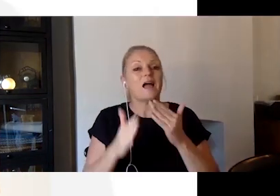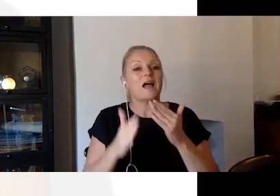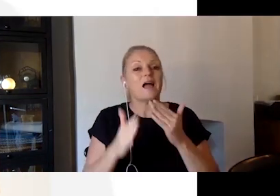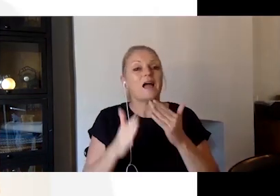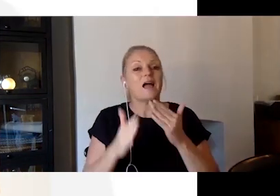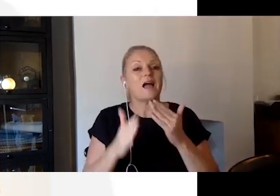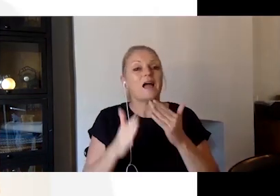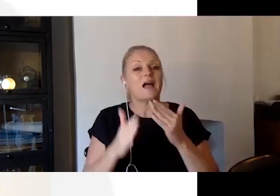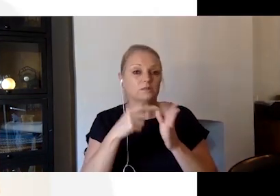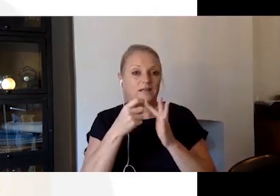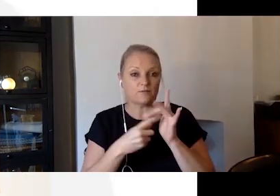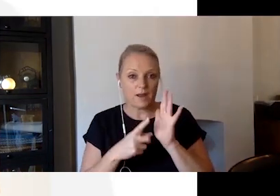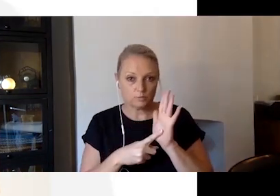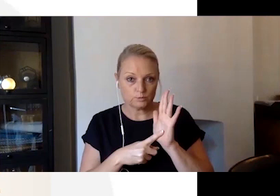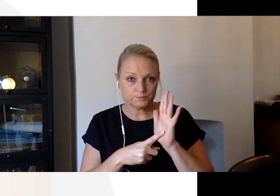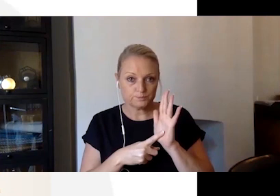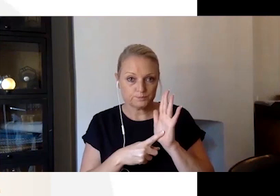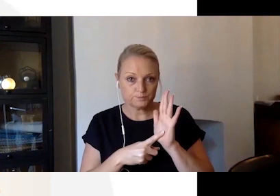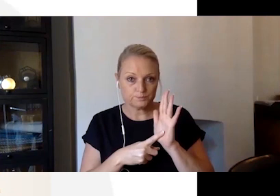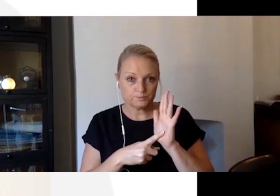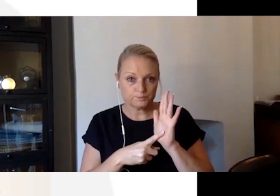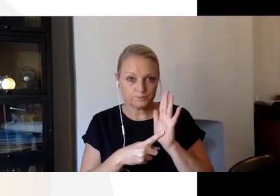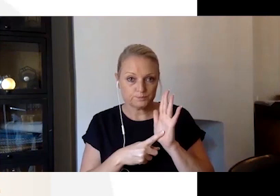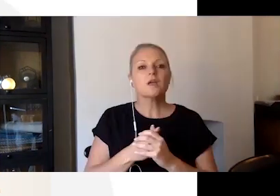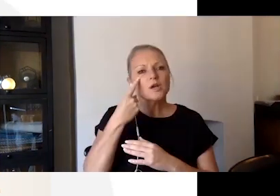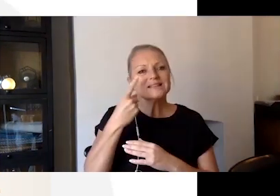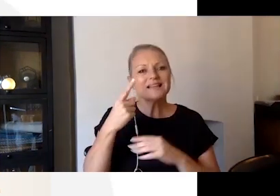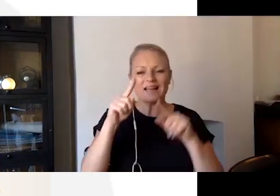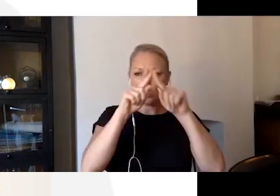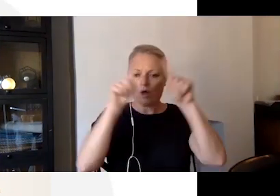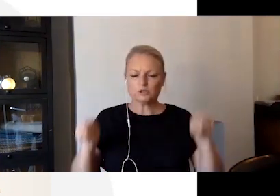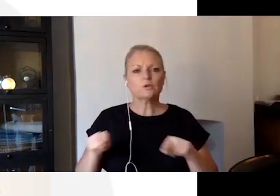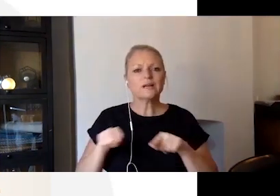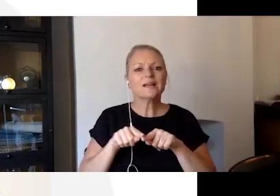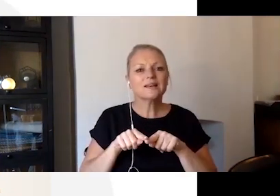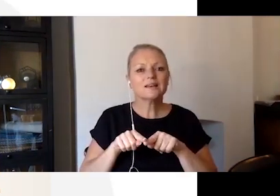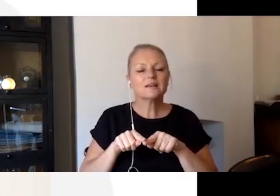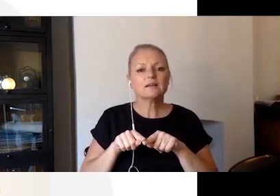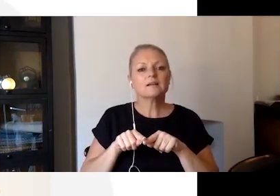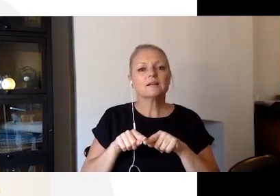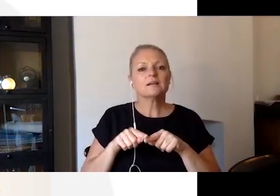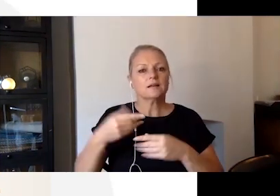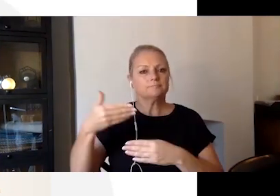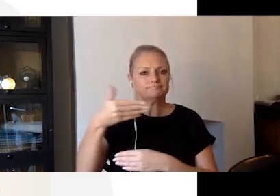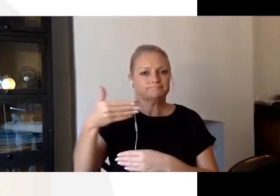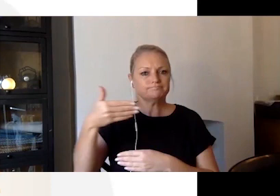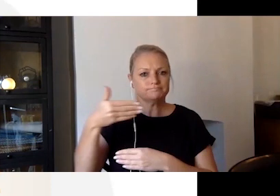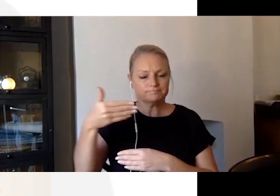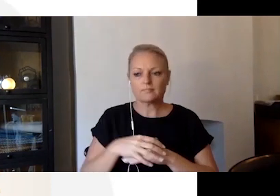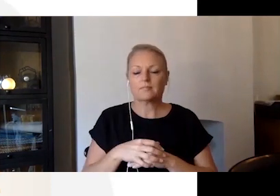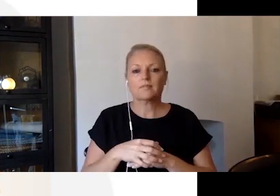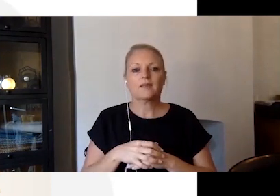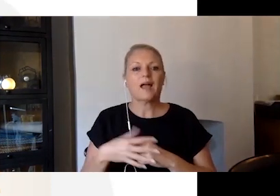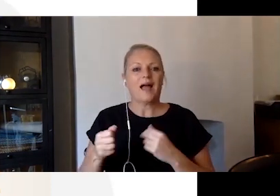Currently on screen is a PowerPoint slide, text and 2 photos to introduce the guest speakers. The first image is of a woman in a black top in